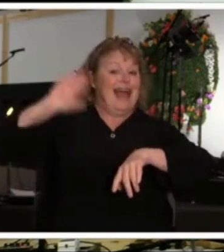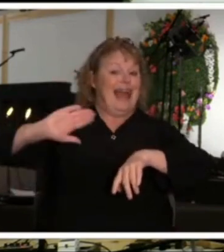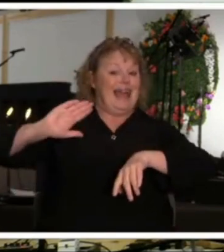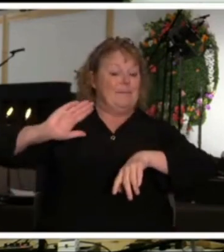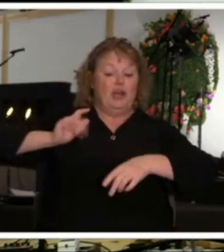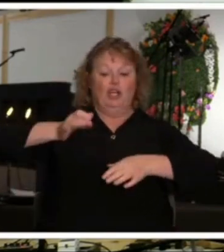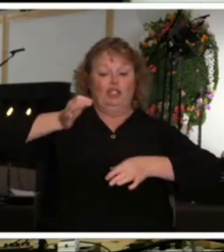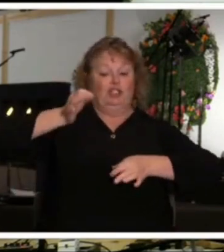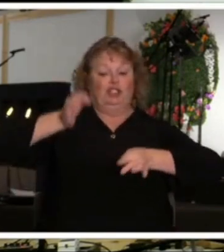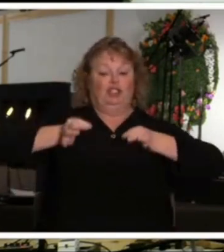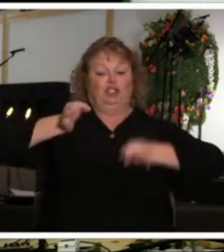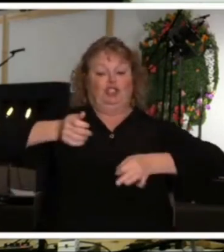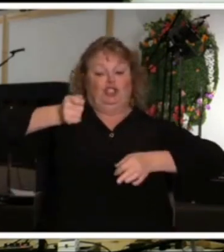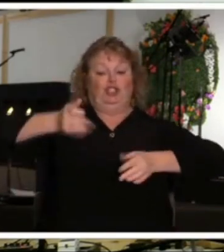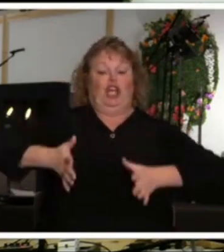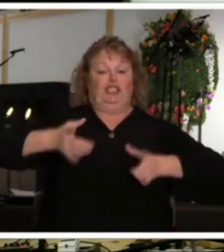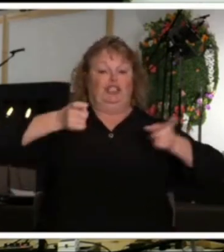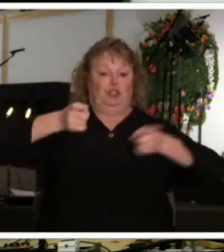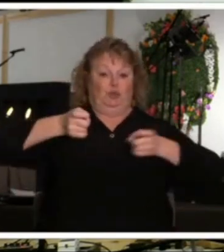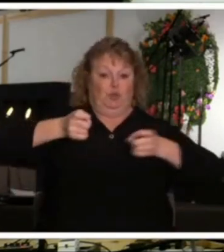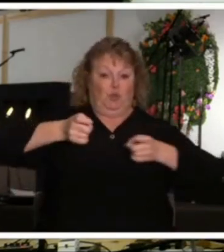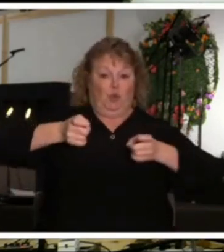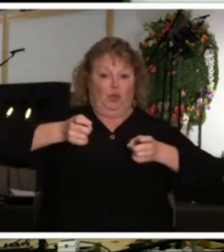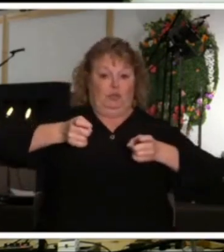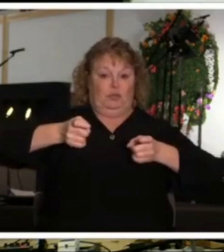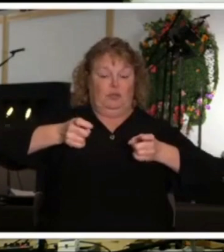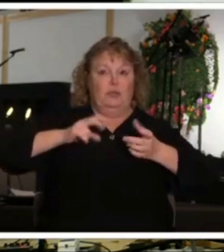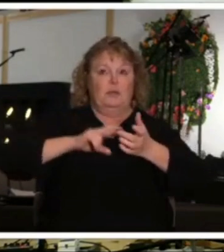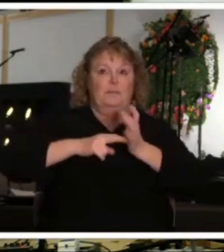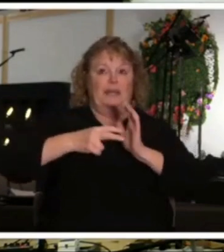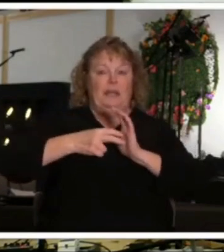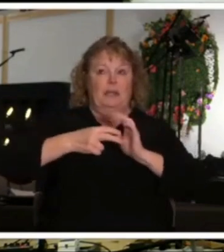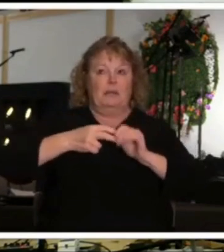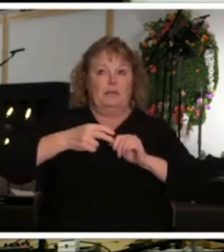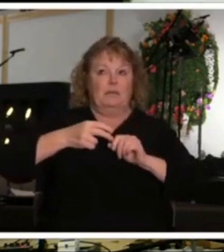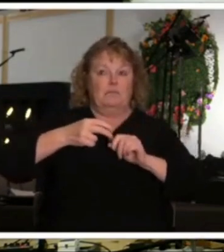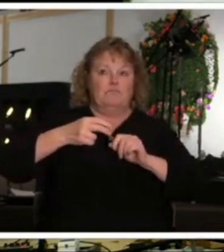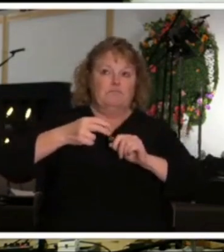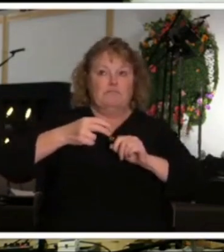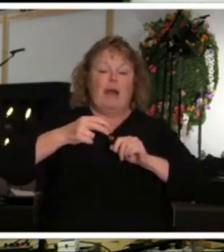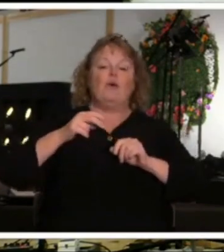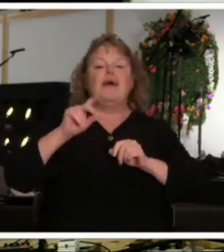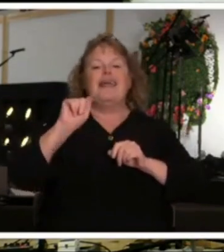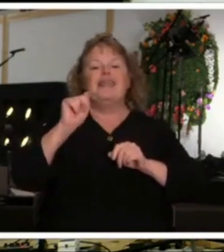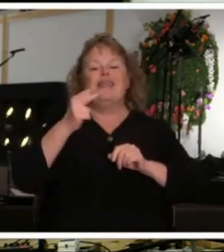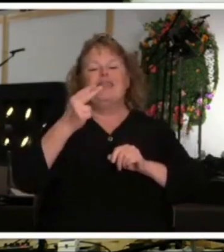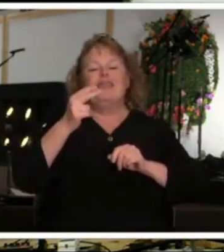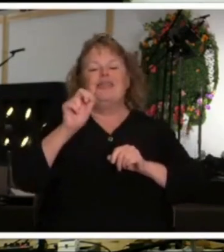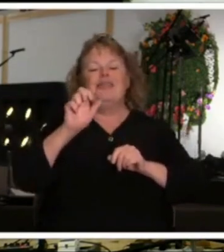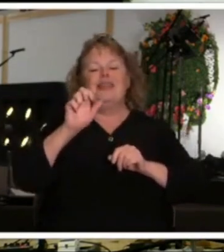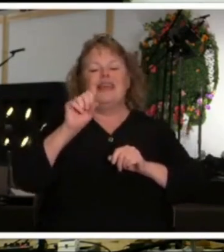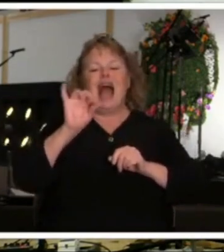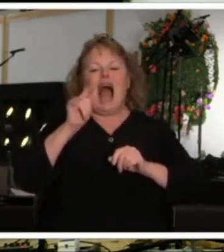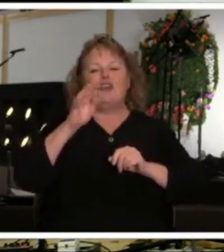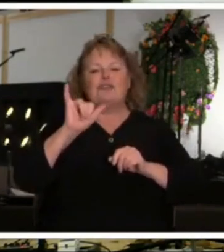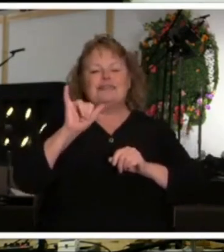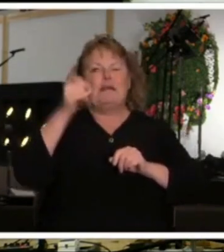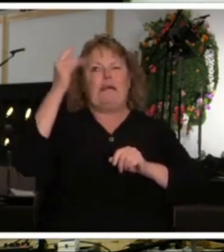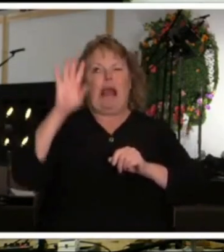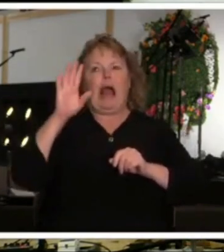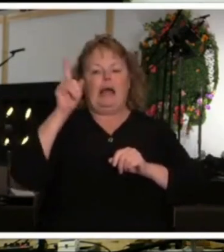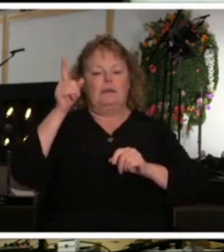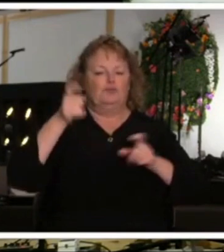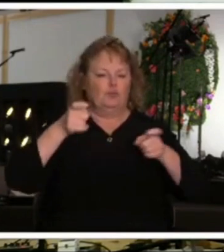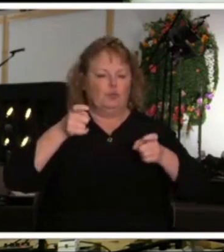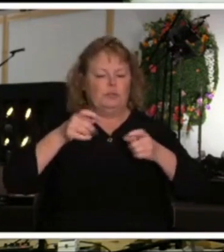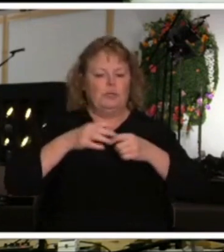they were under a theocracy, meaning that God was the one who was the leader. And the people came to Samuel one day